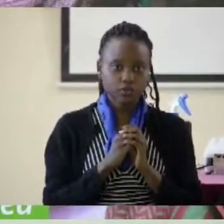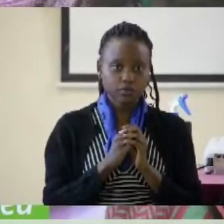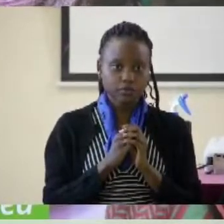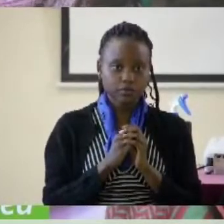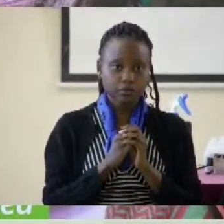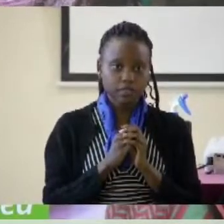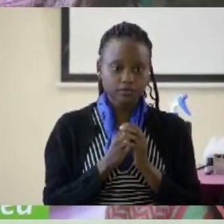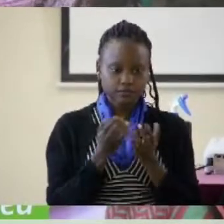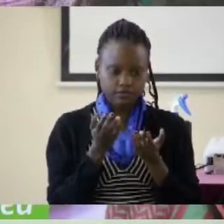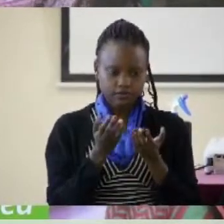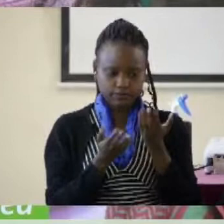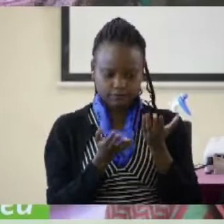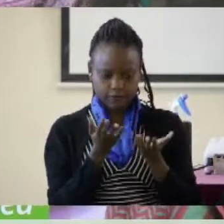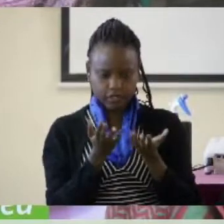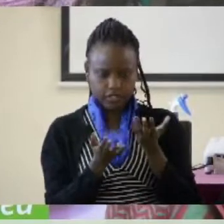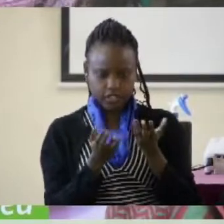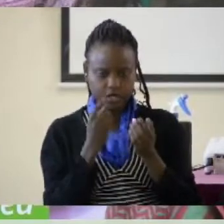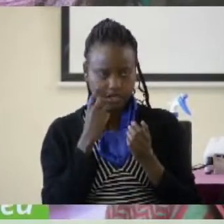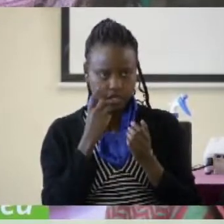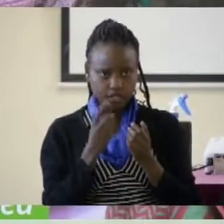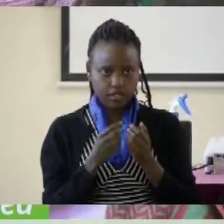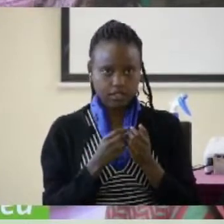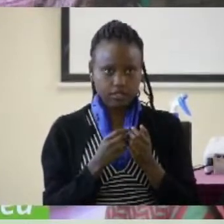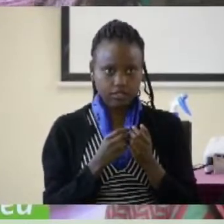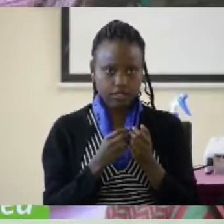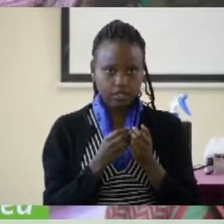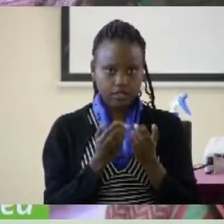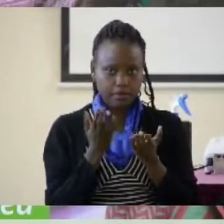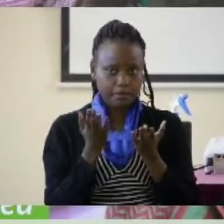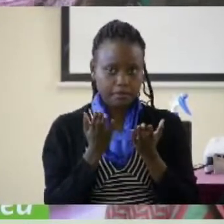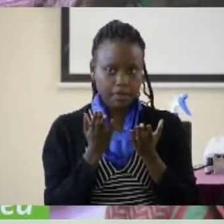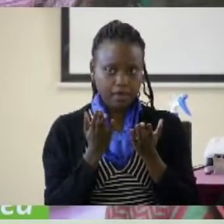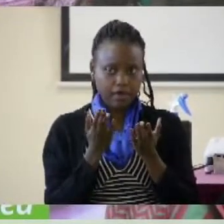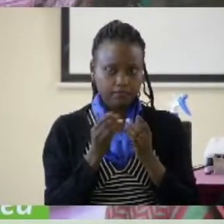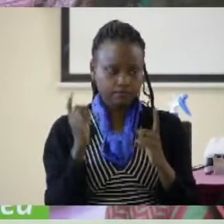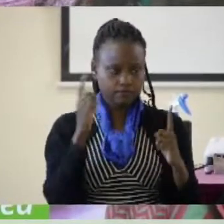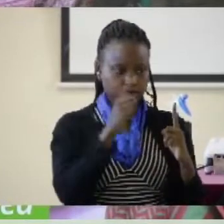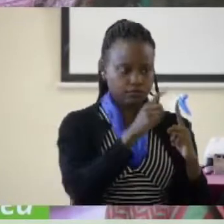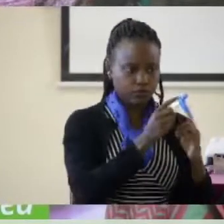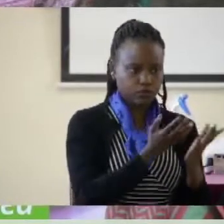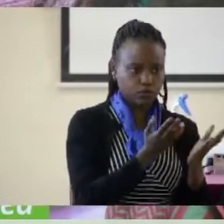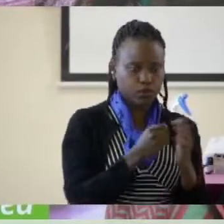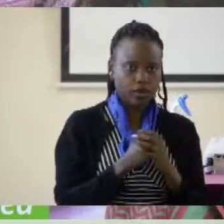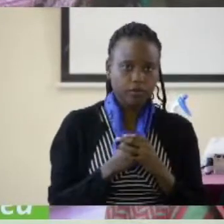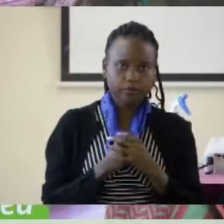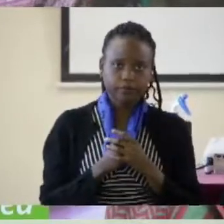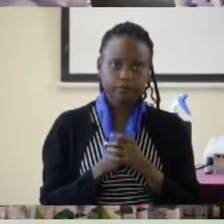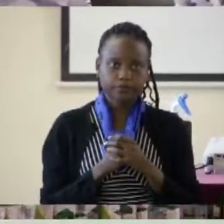and see up here where can it be channeled to.